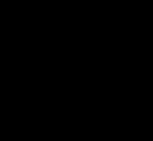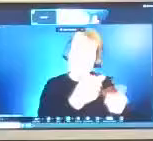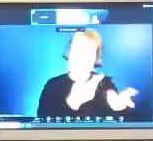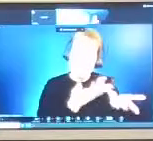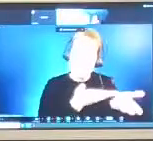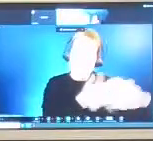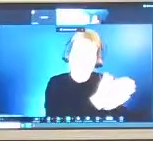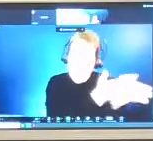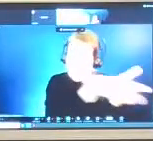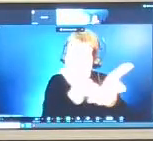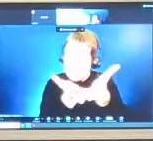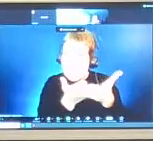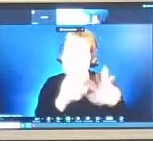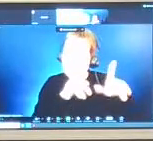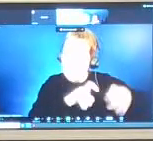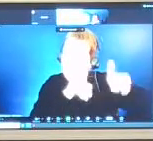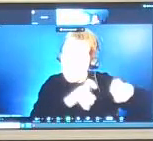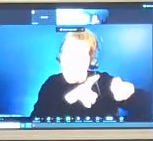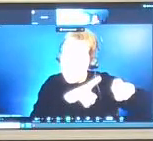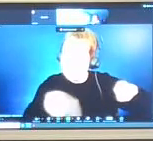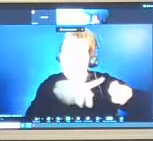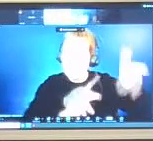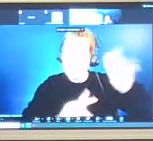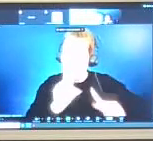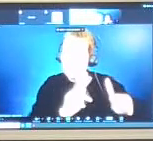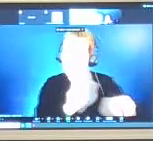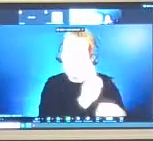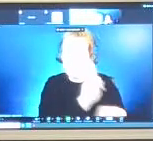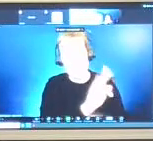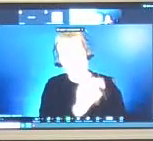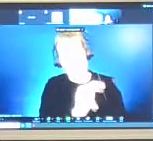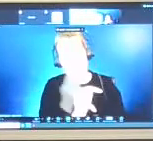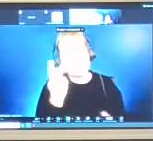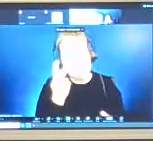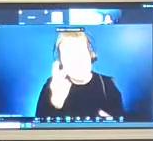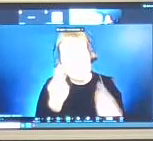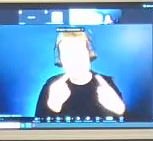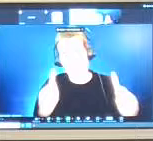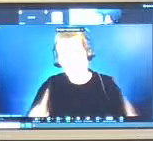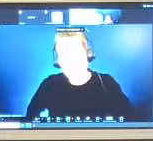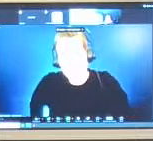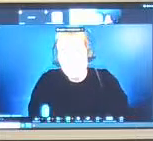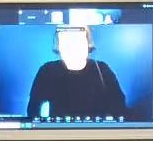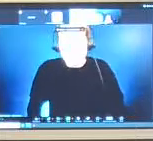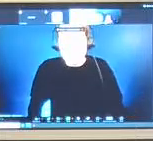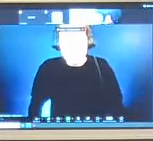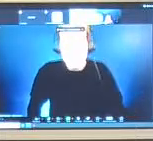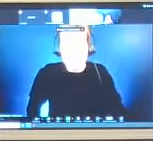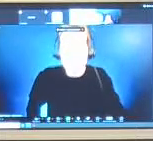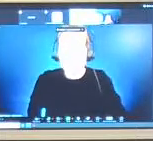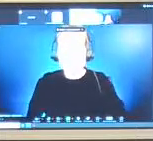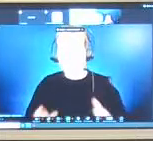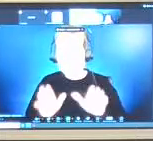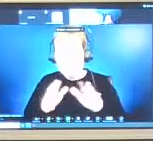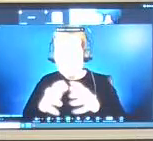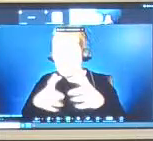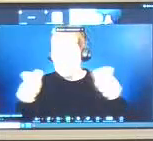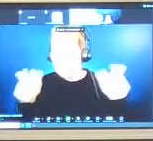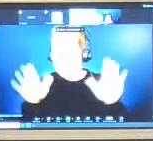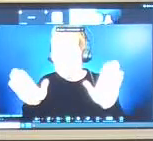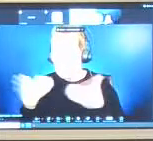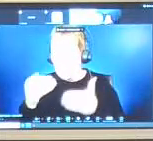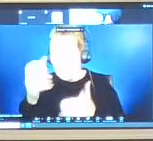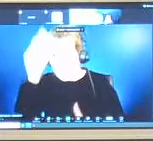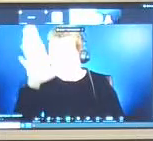Sort of similar to that, if I can interject real quick, I had an idea, Mika, for working with the city is